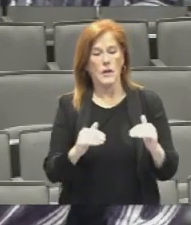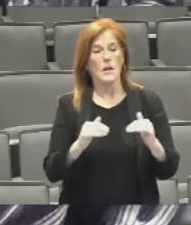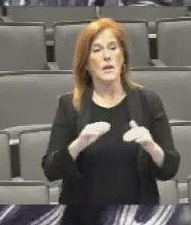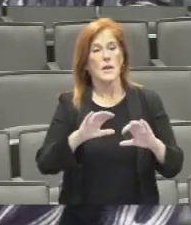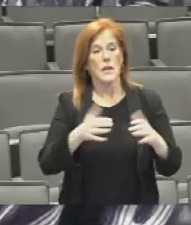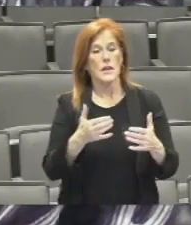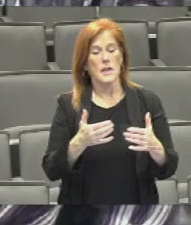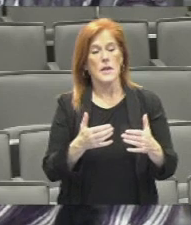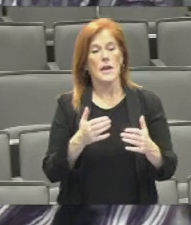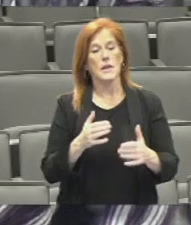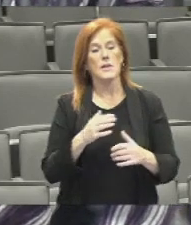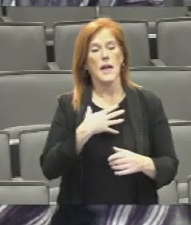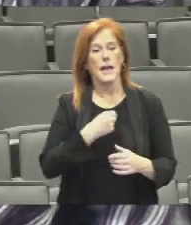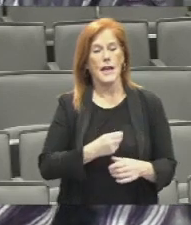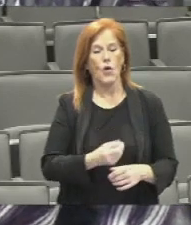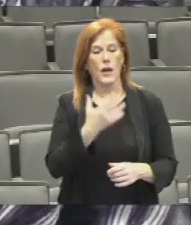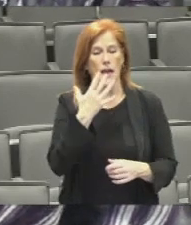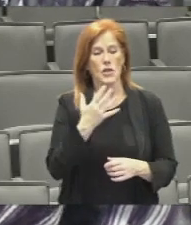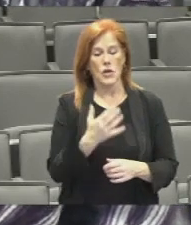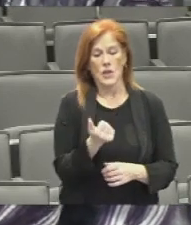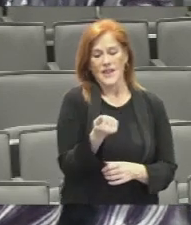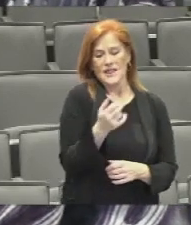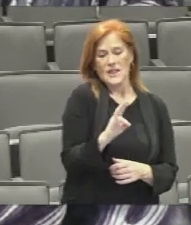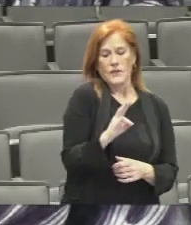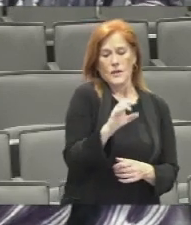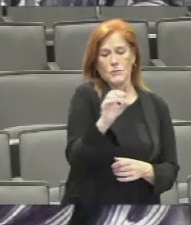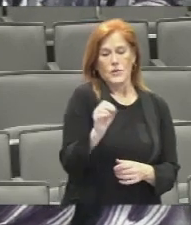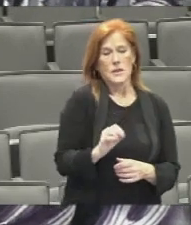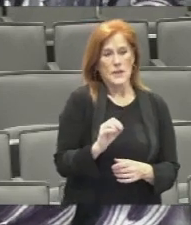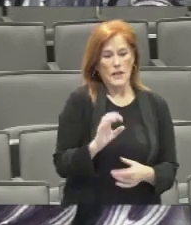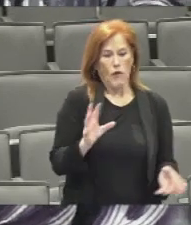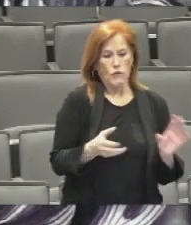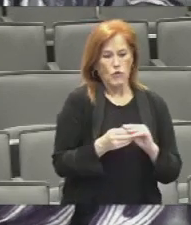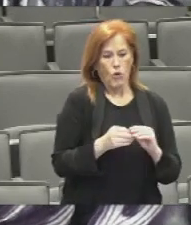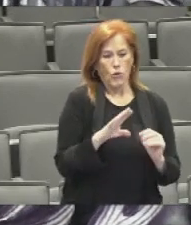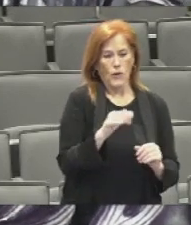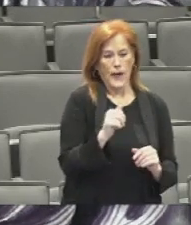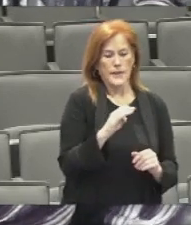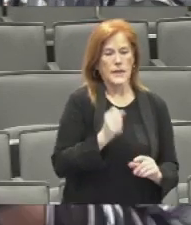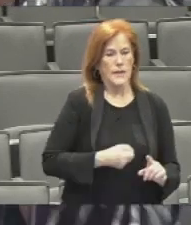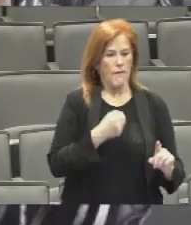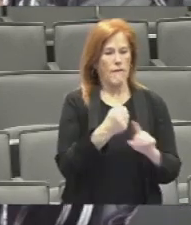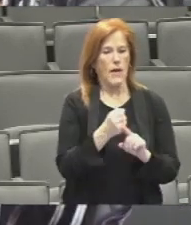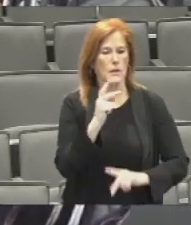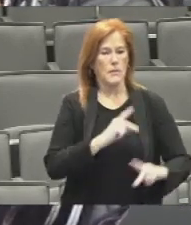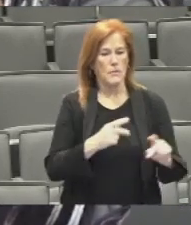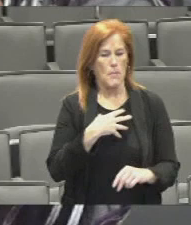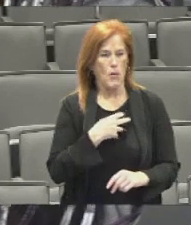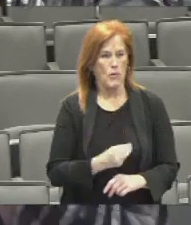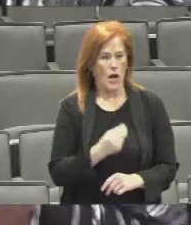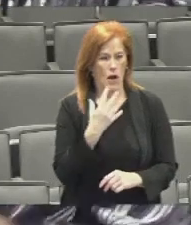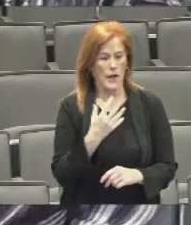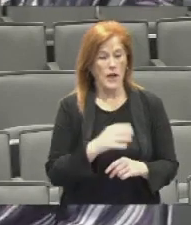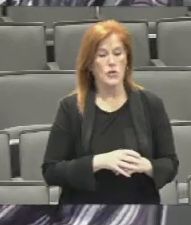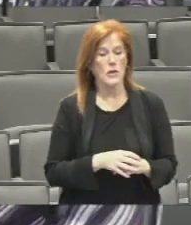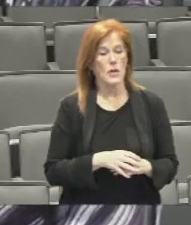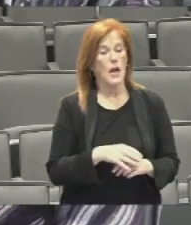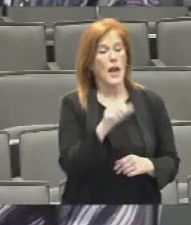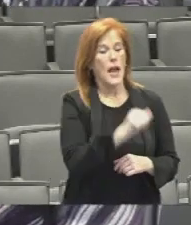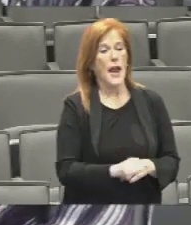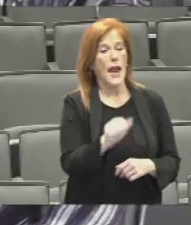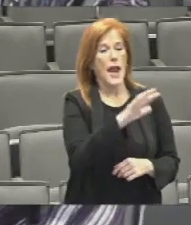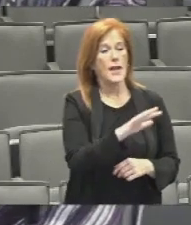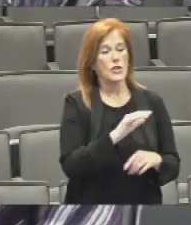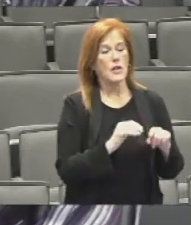is in our Caucasian. We have 17% of our cases in our Caucasian community. Asians make